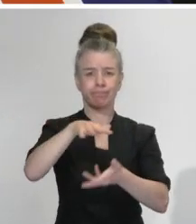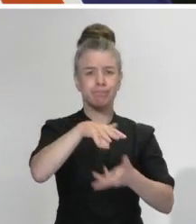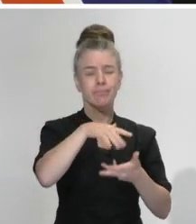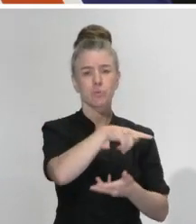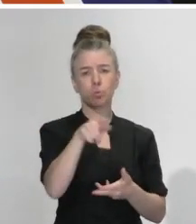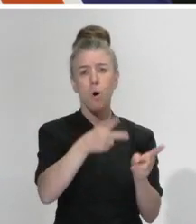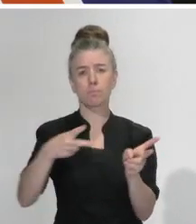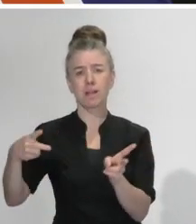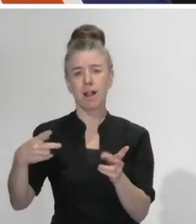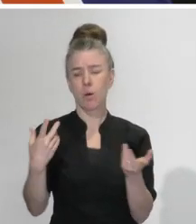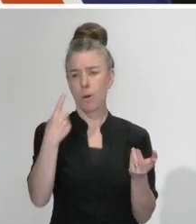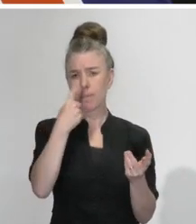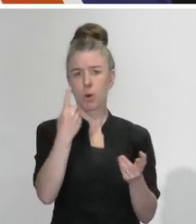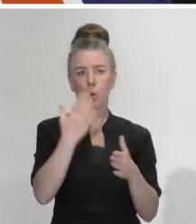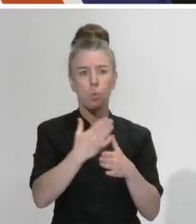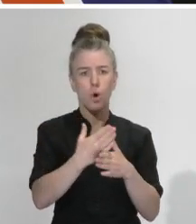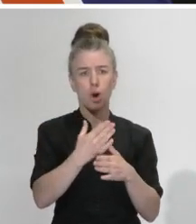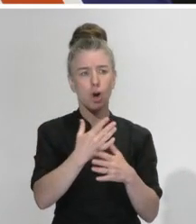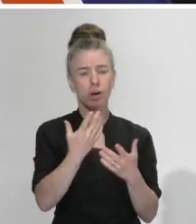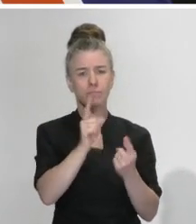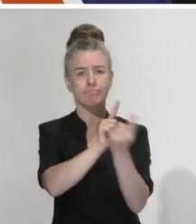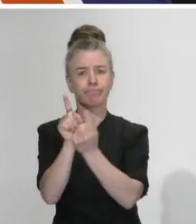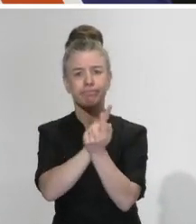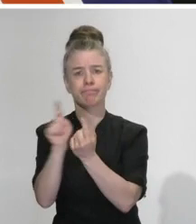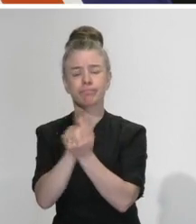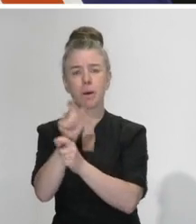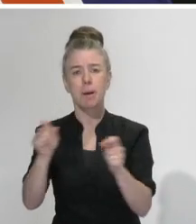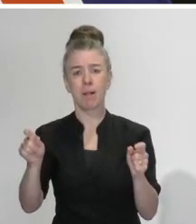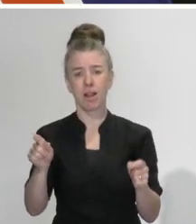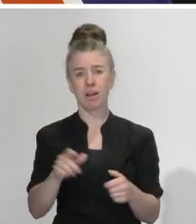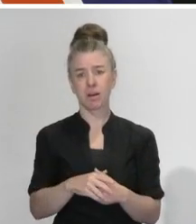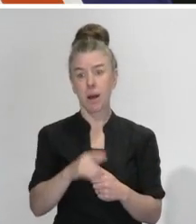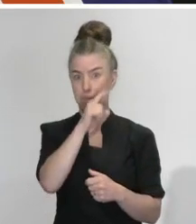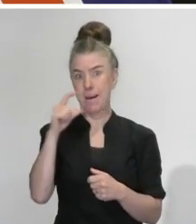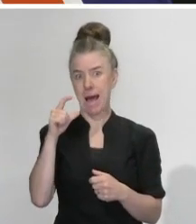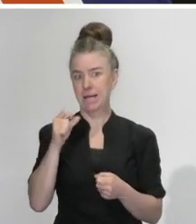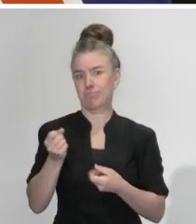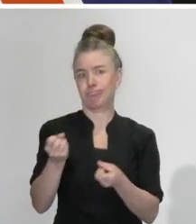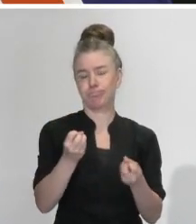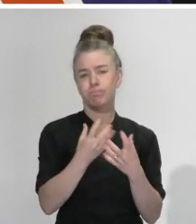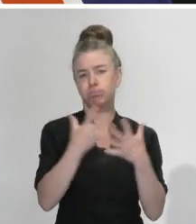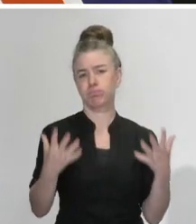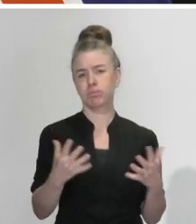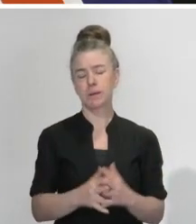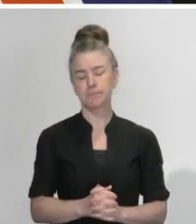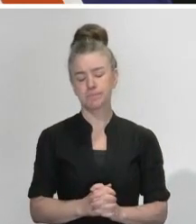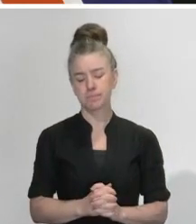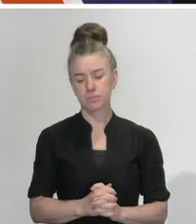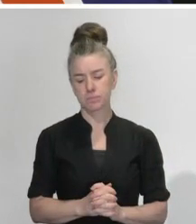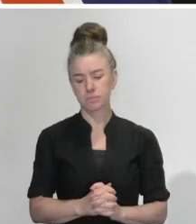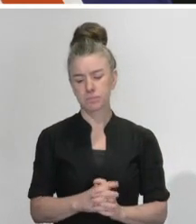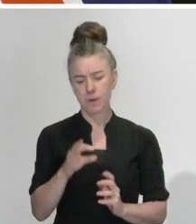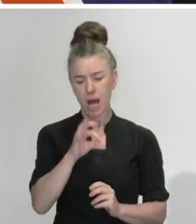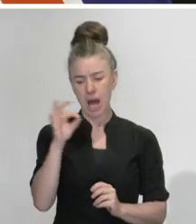line for people to use it if they feel they need particularly a mask to feel safe in the situation they're in. They use as